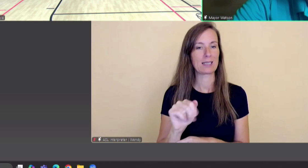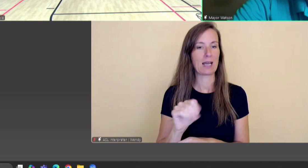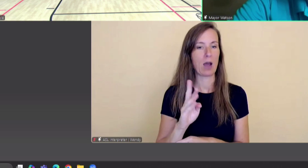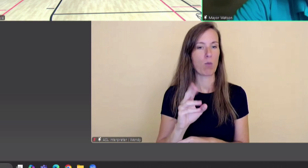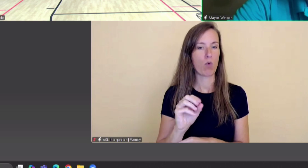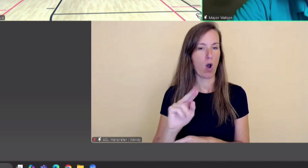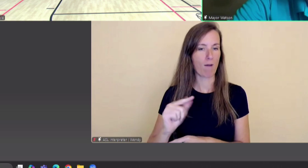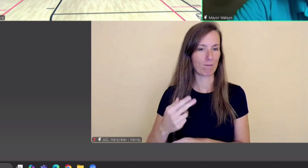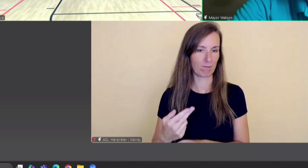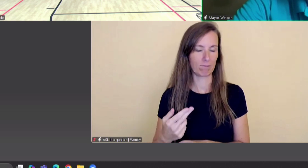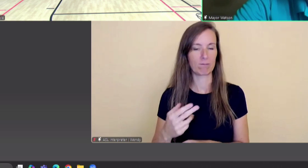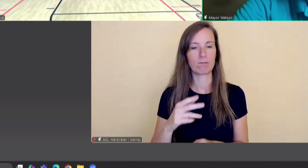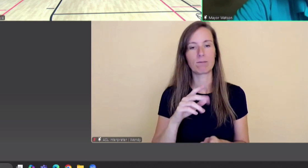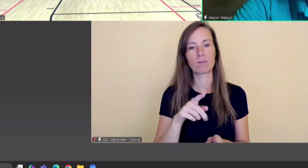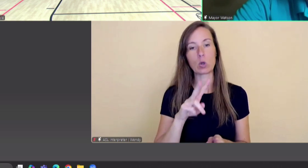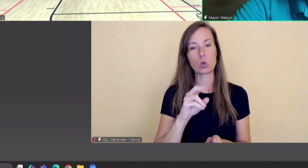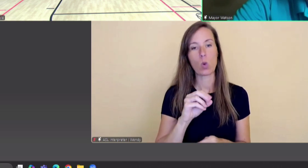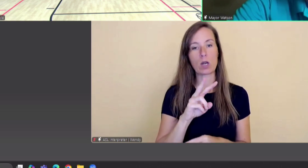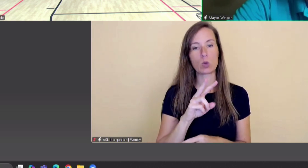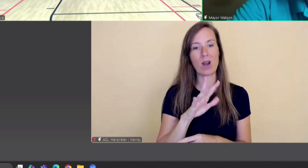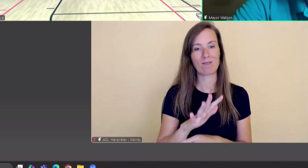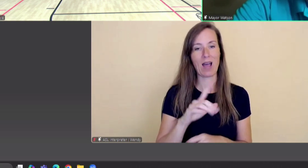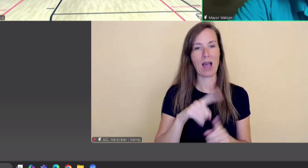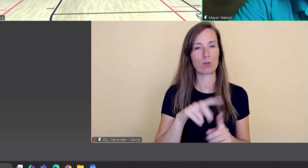is effective on the date of the resolution.